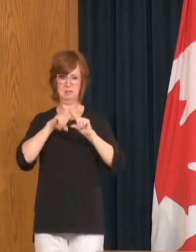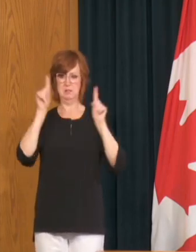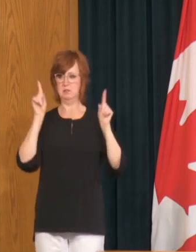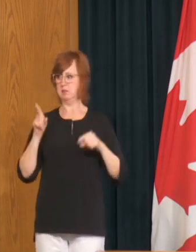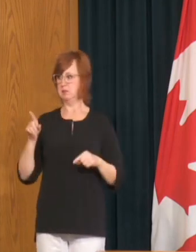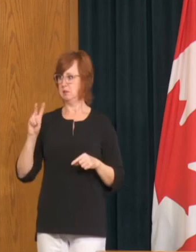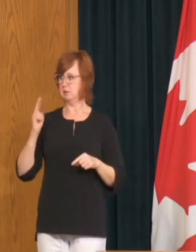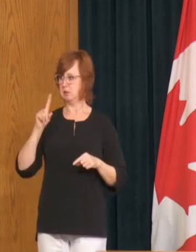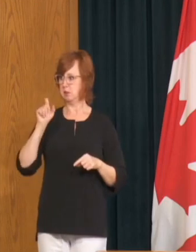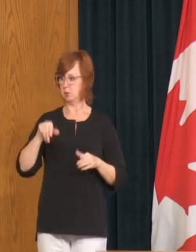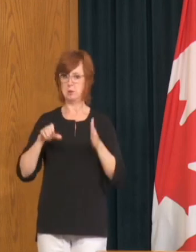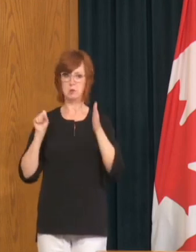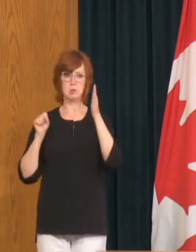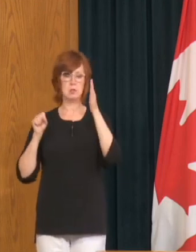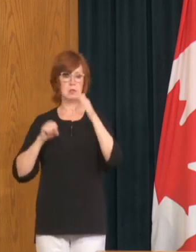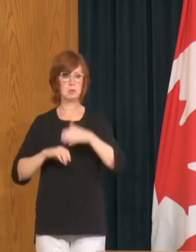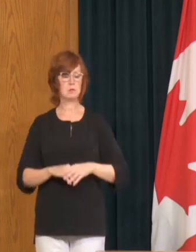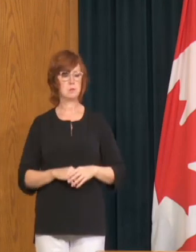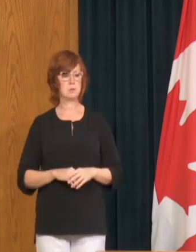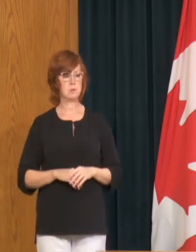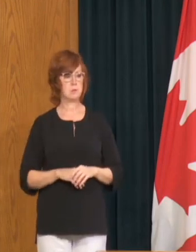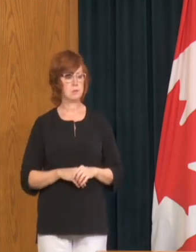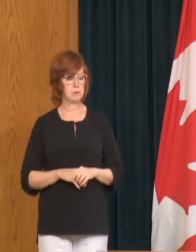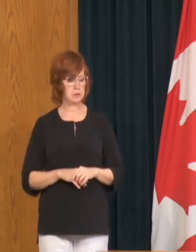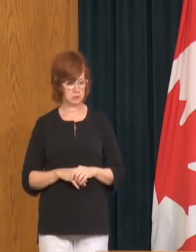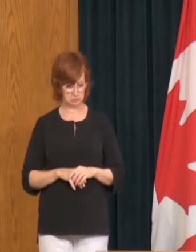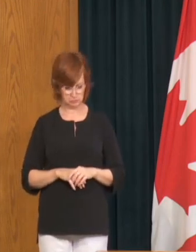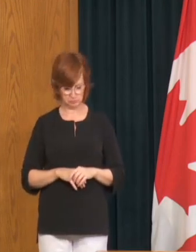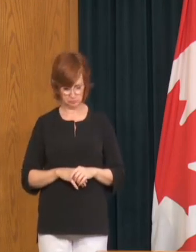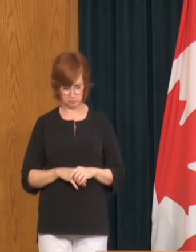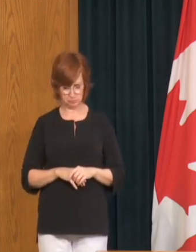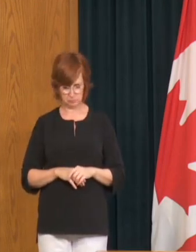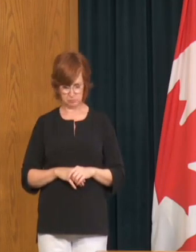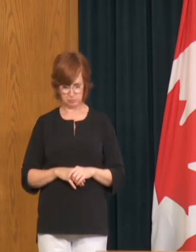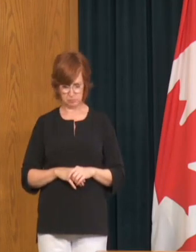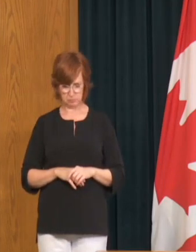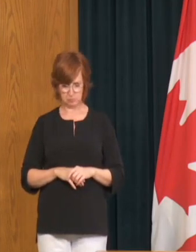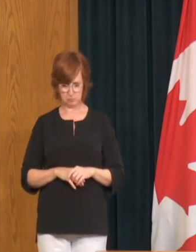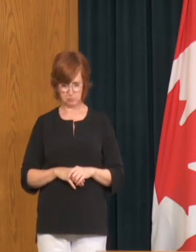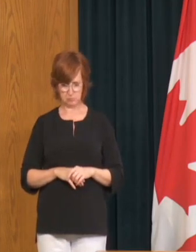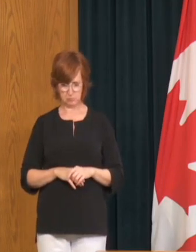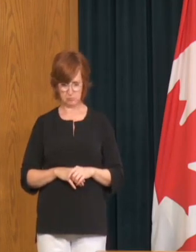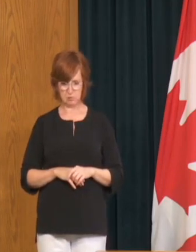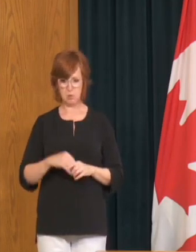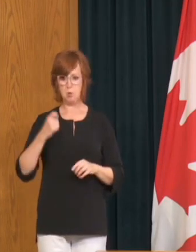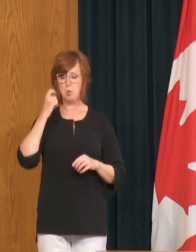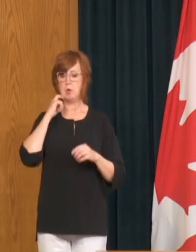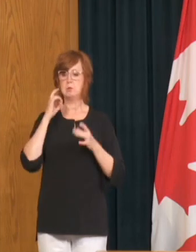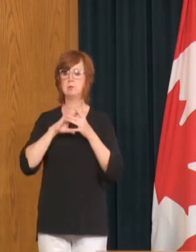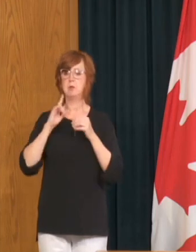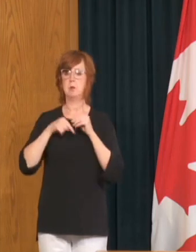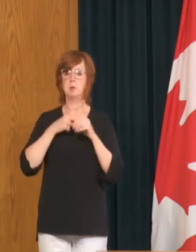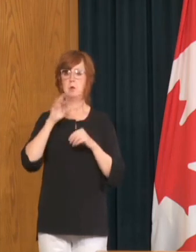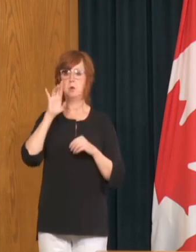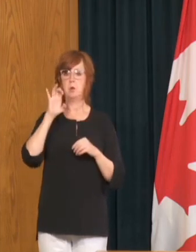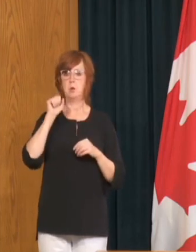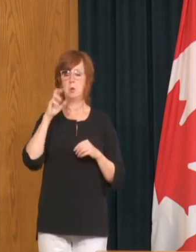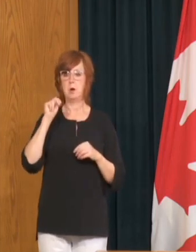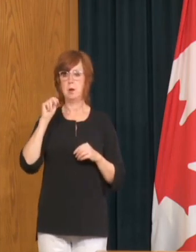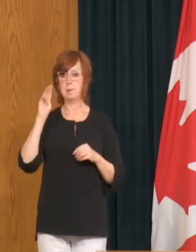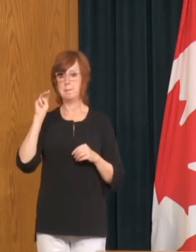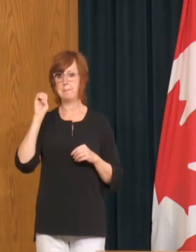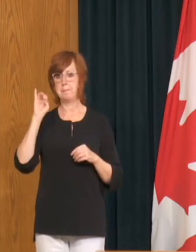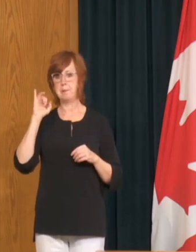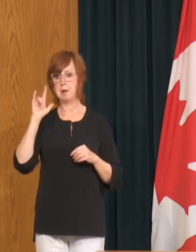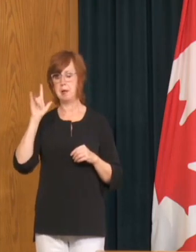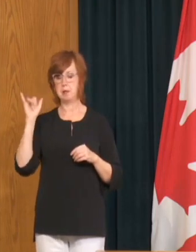follow-up, Brian? Yeah, this one sort of, again, following up on Lisa's question about Mr. Miley. I mean, he's also pushed for a possibility of a September